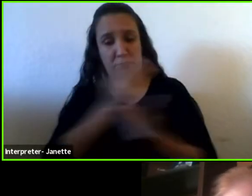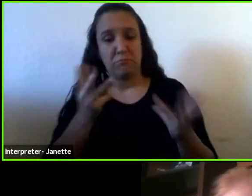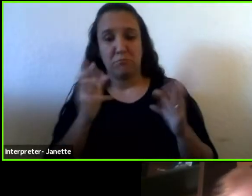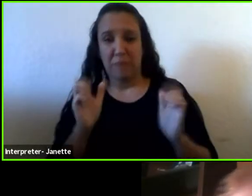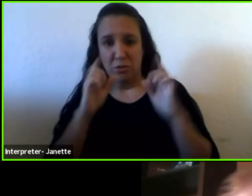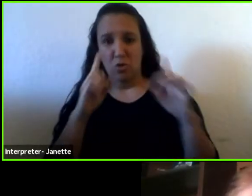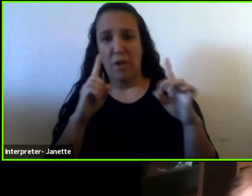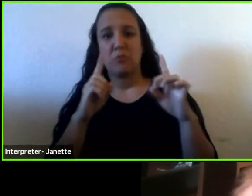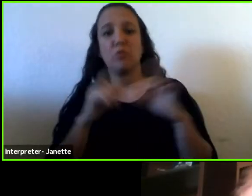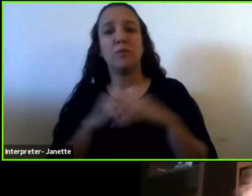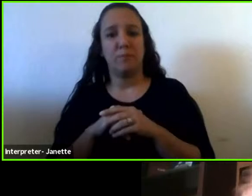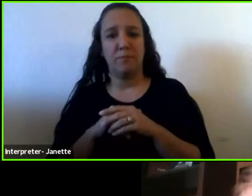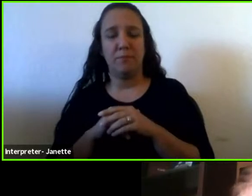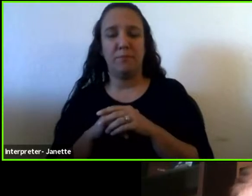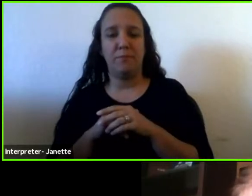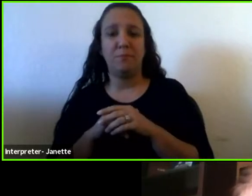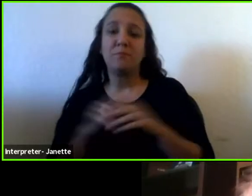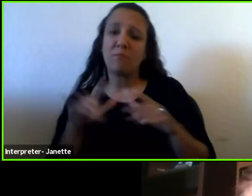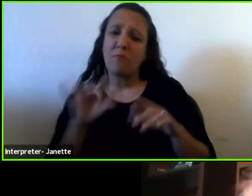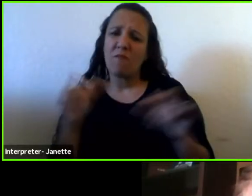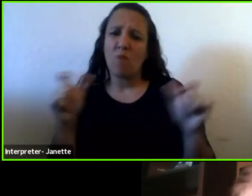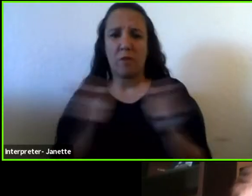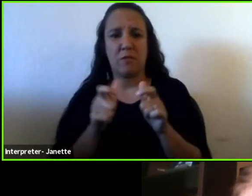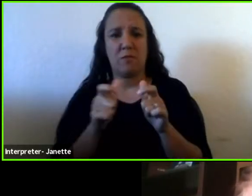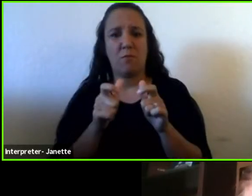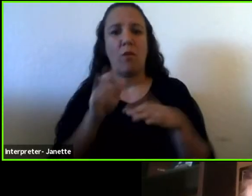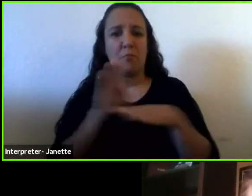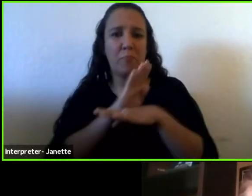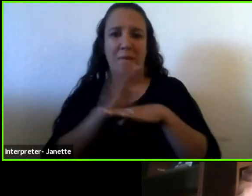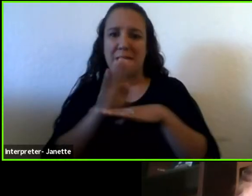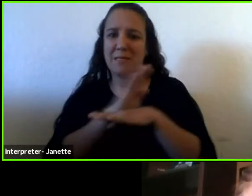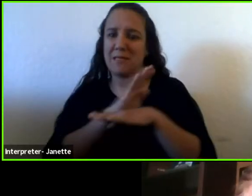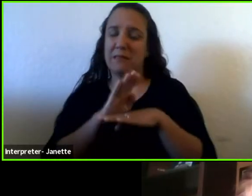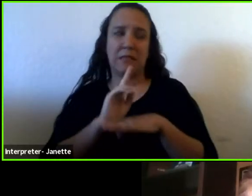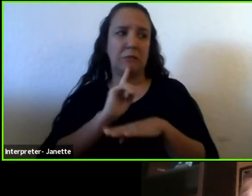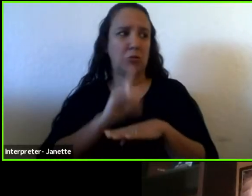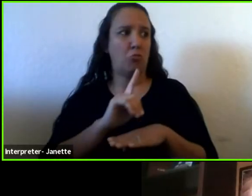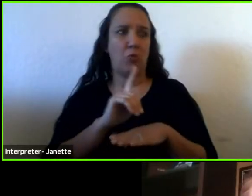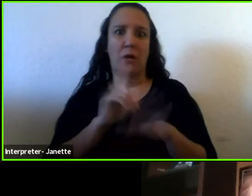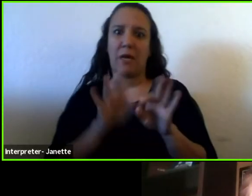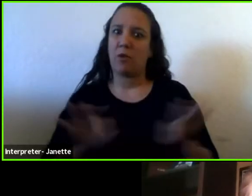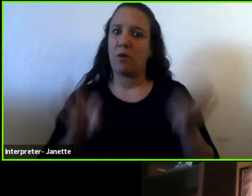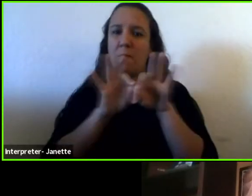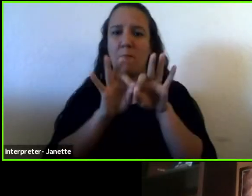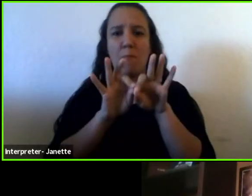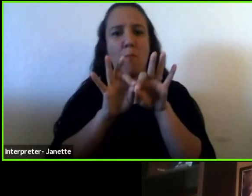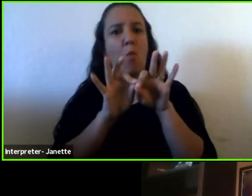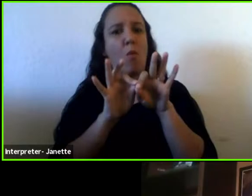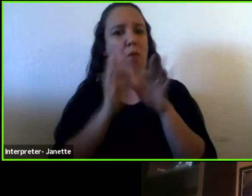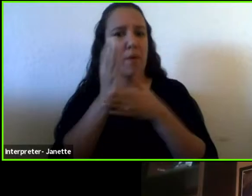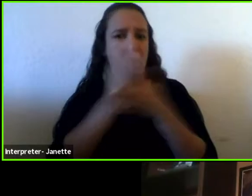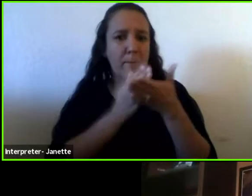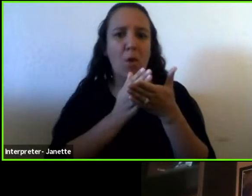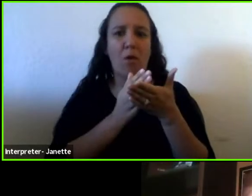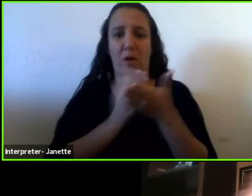informative for small businesses. Small business is a big part of what we do every day at Bank